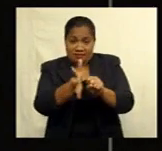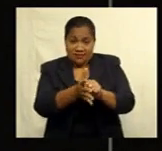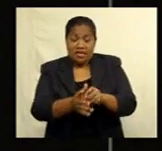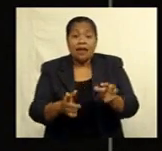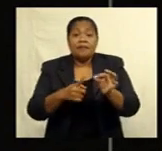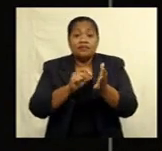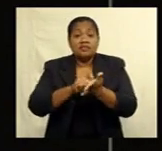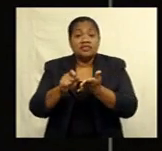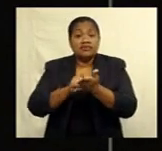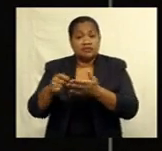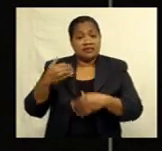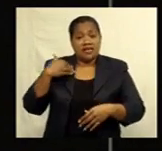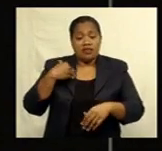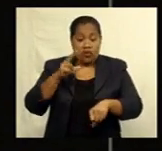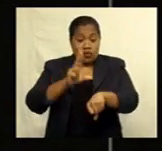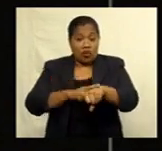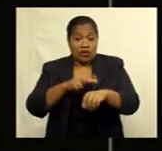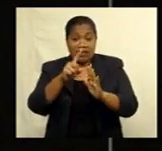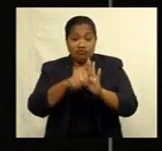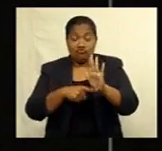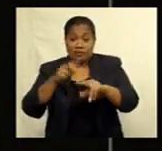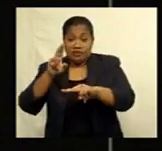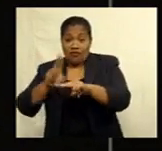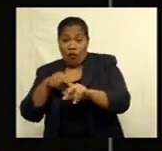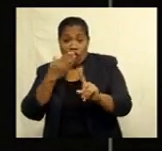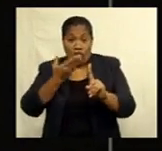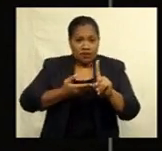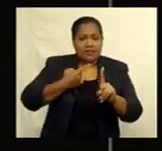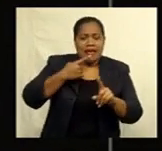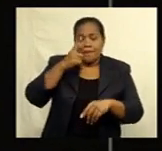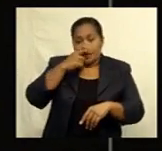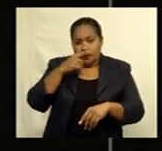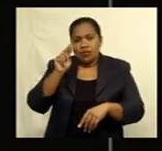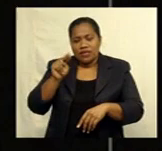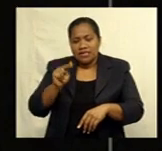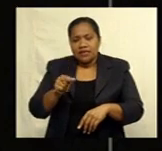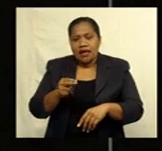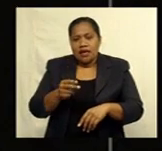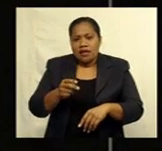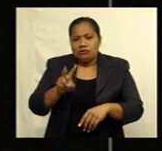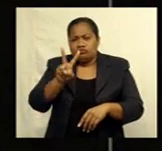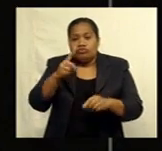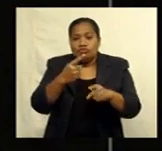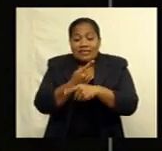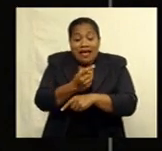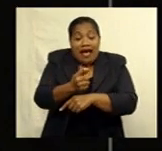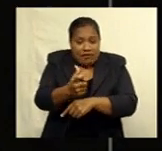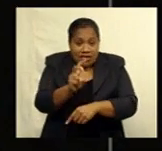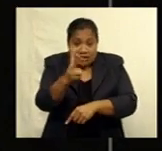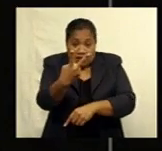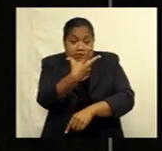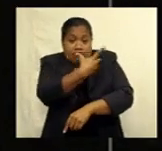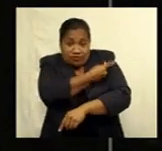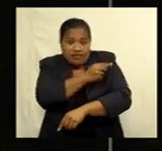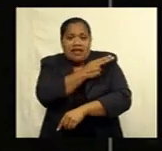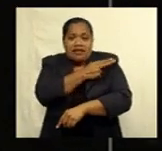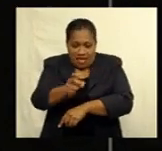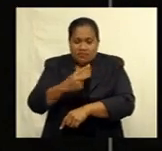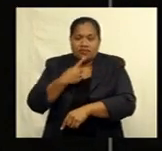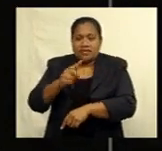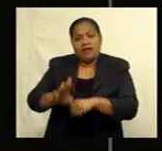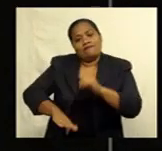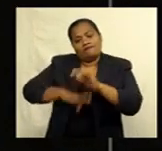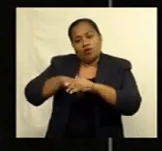for Health Dr. James Fong says people need at least 2 weeks after the second dose to be considered fully vaccinated. Lina